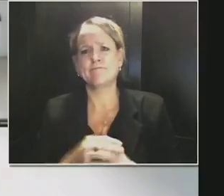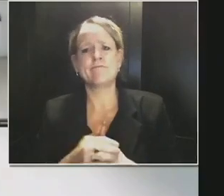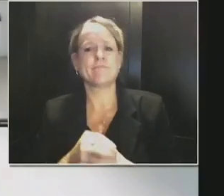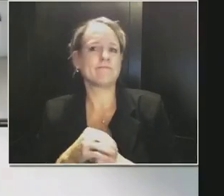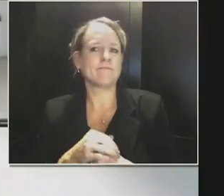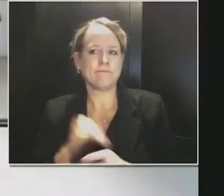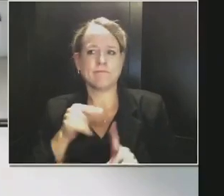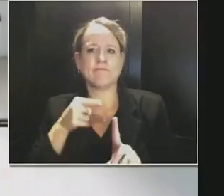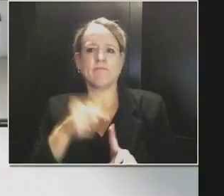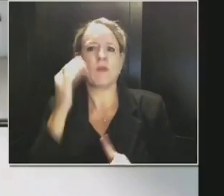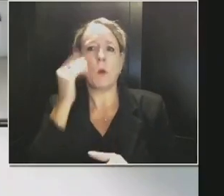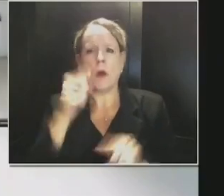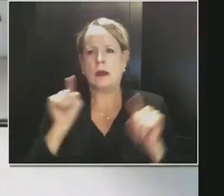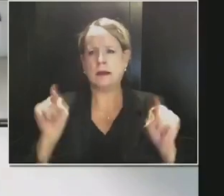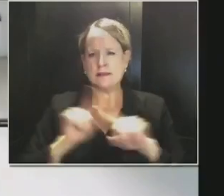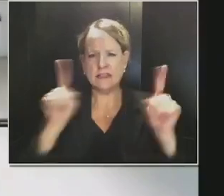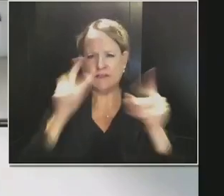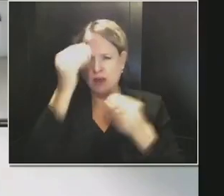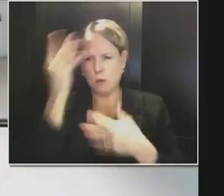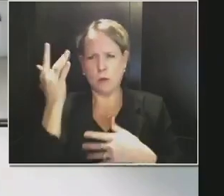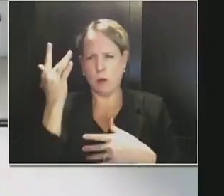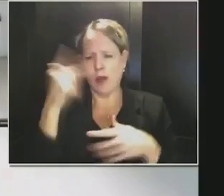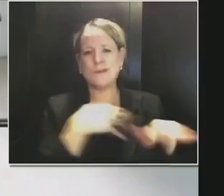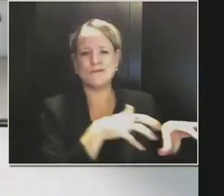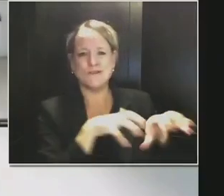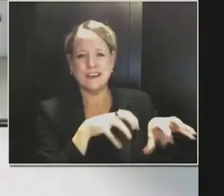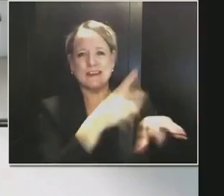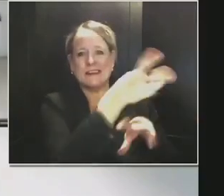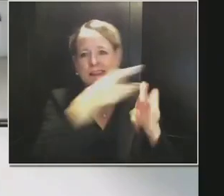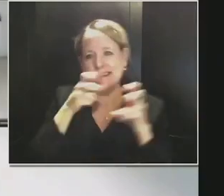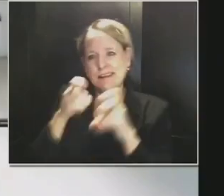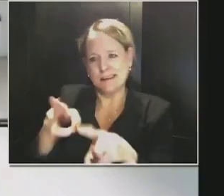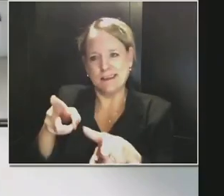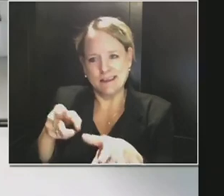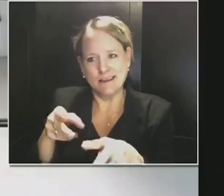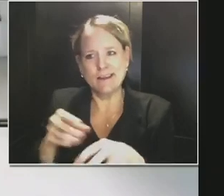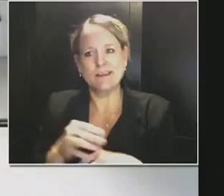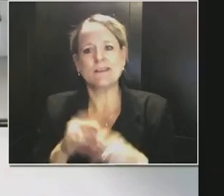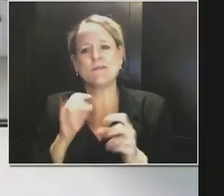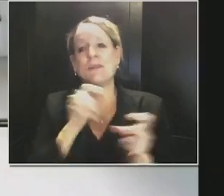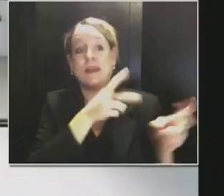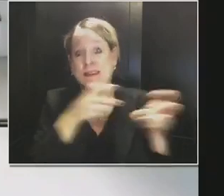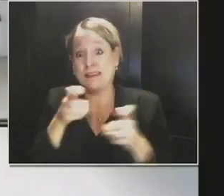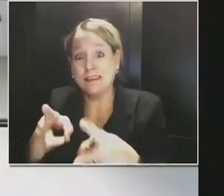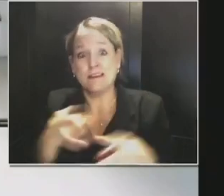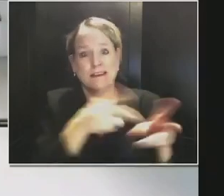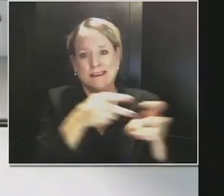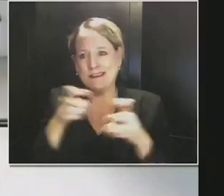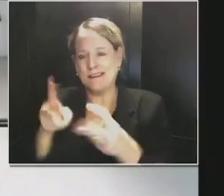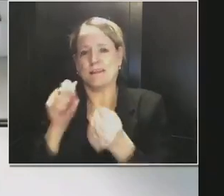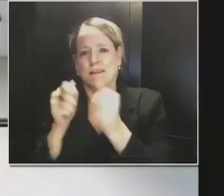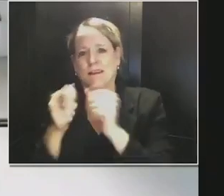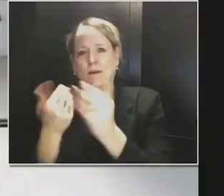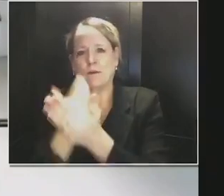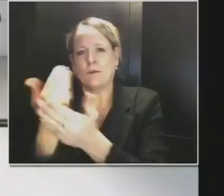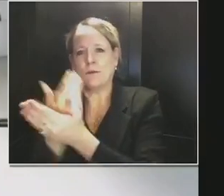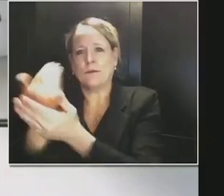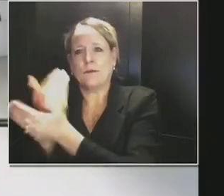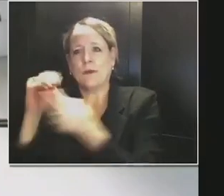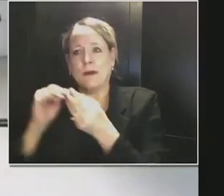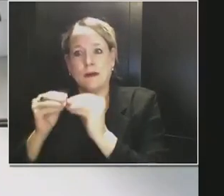marked as preliminary data. Some examples of this are things like when people had onset of